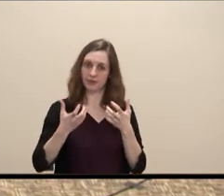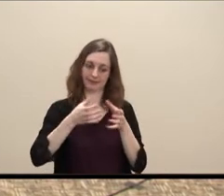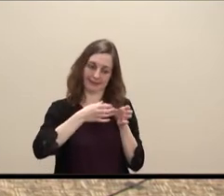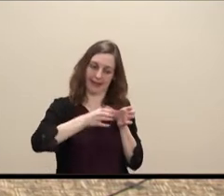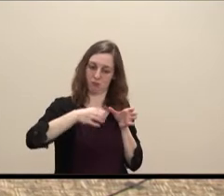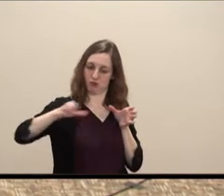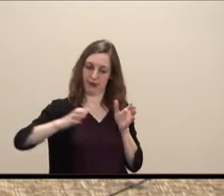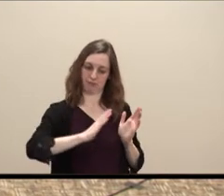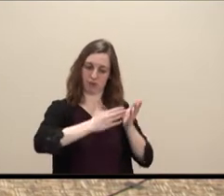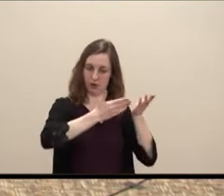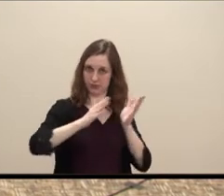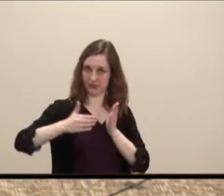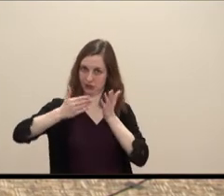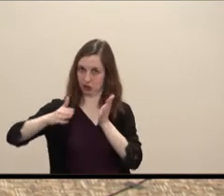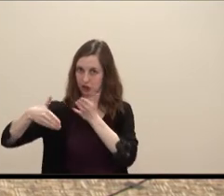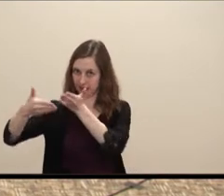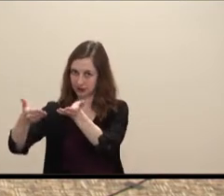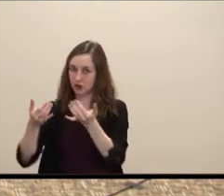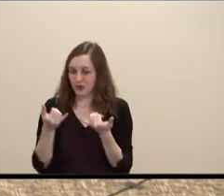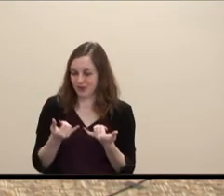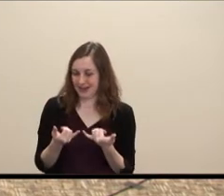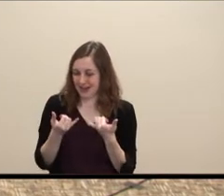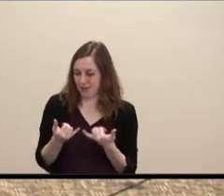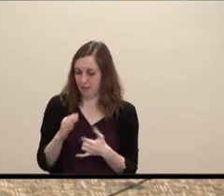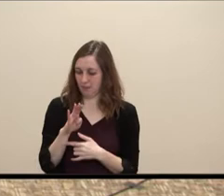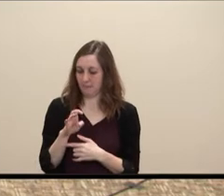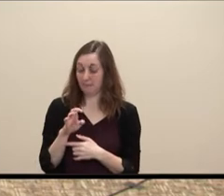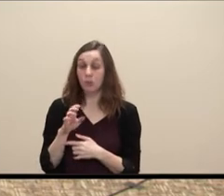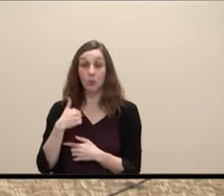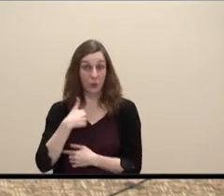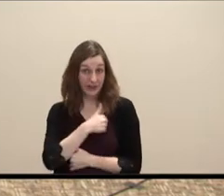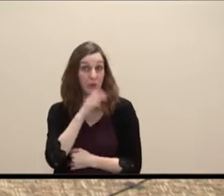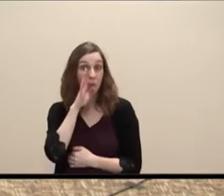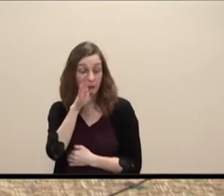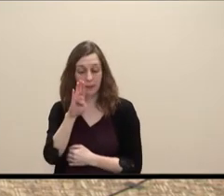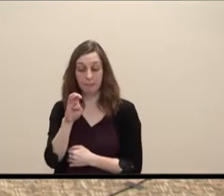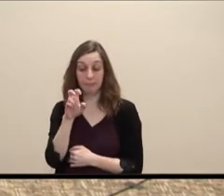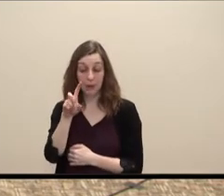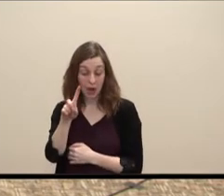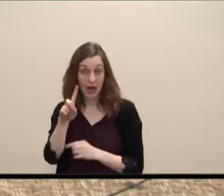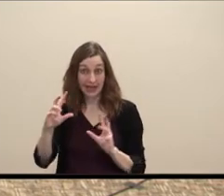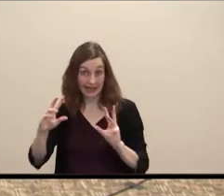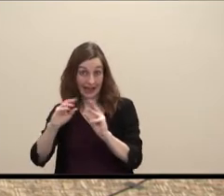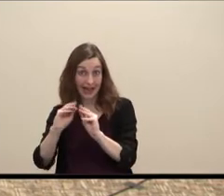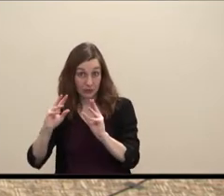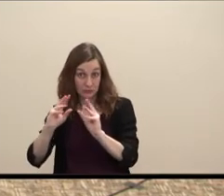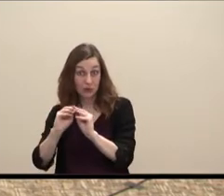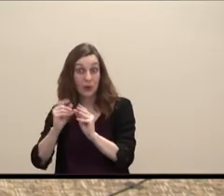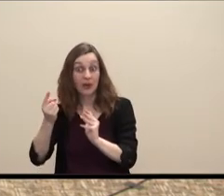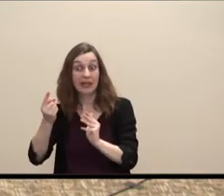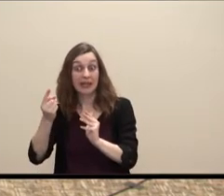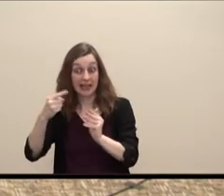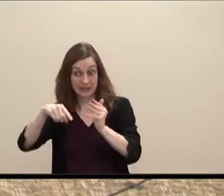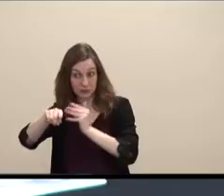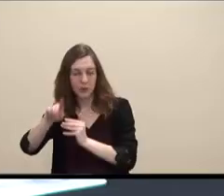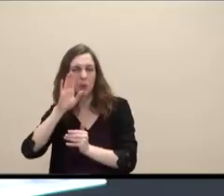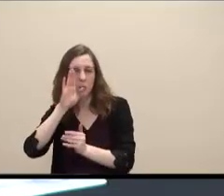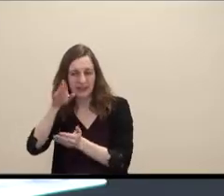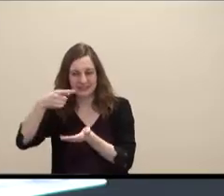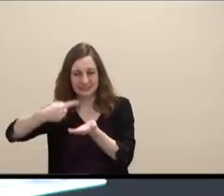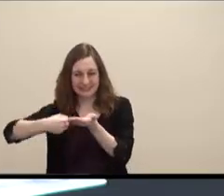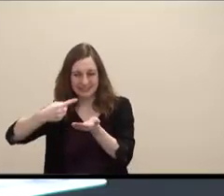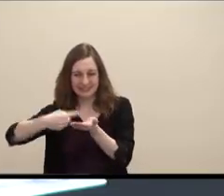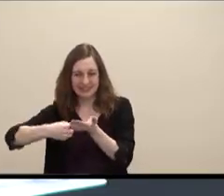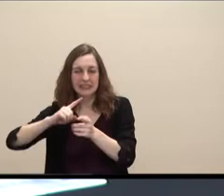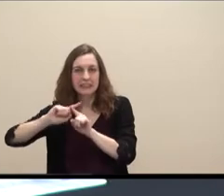so we're going to meet with bond council next week. Good. To talk about pieces of the high school and whether they